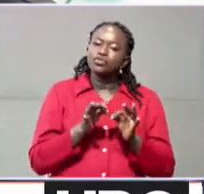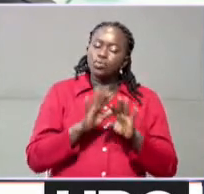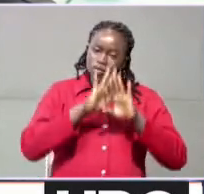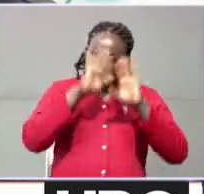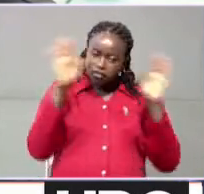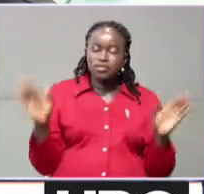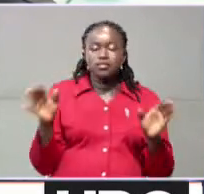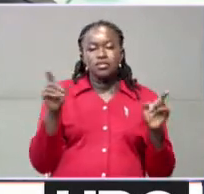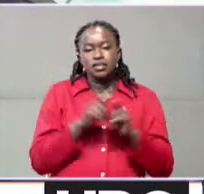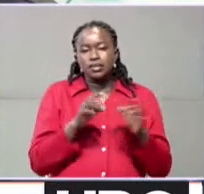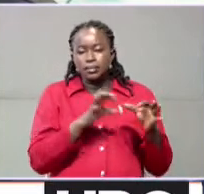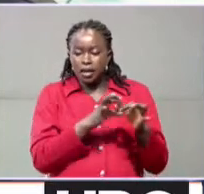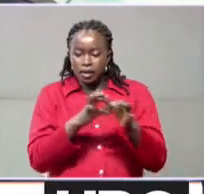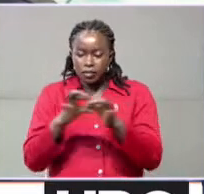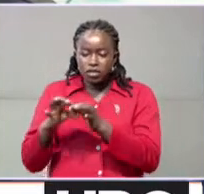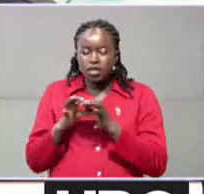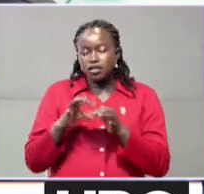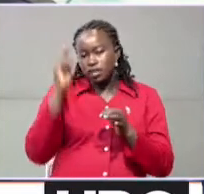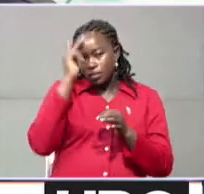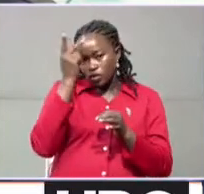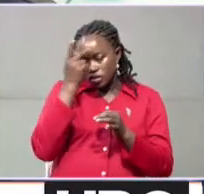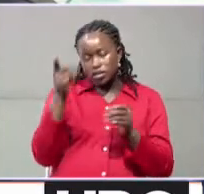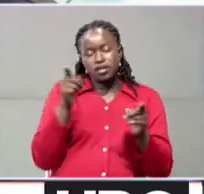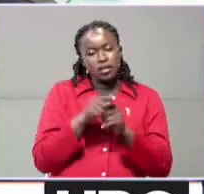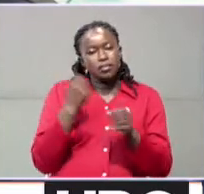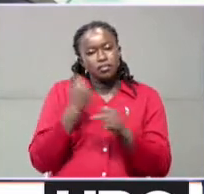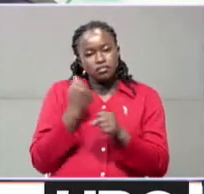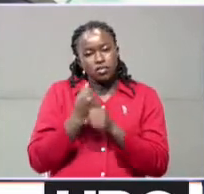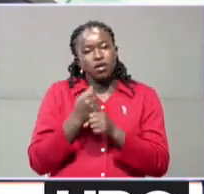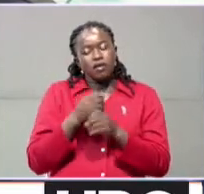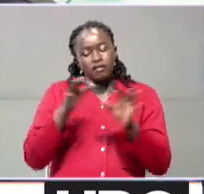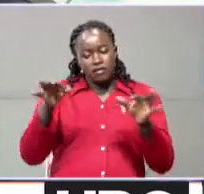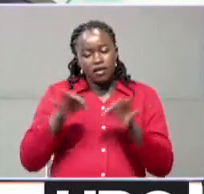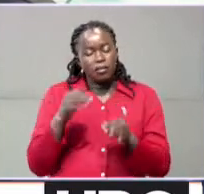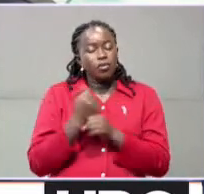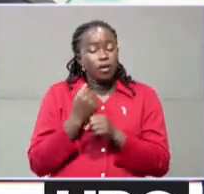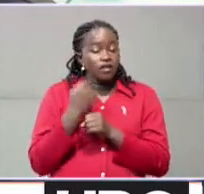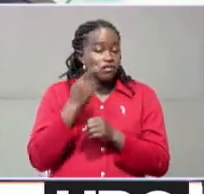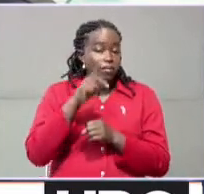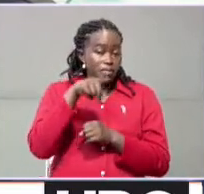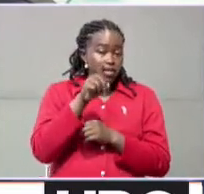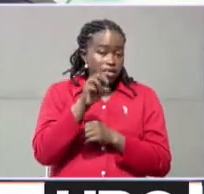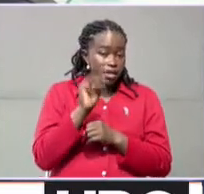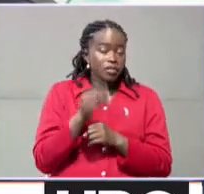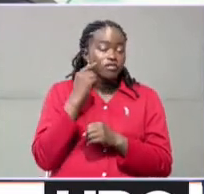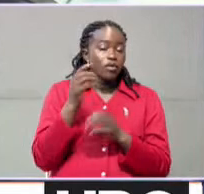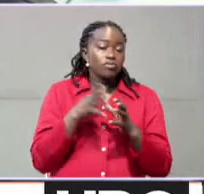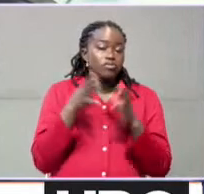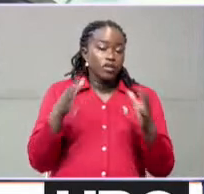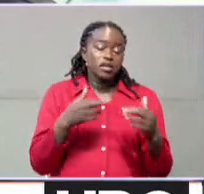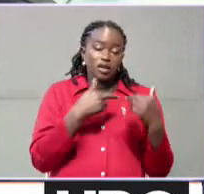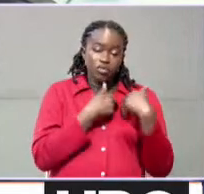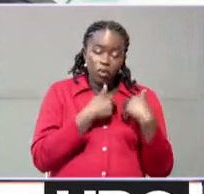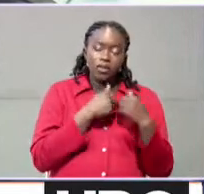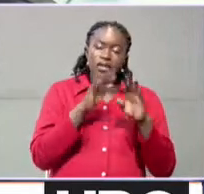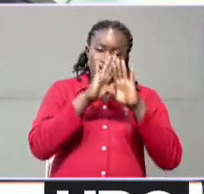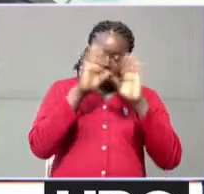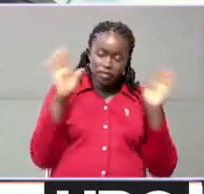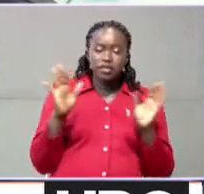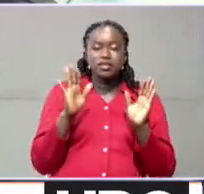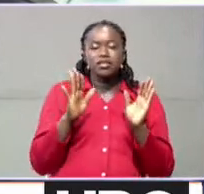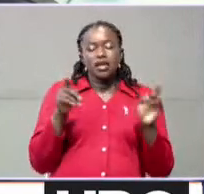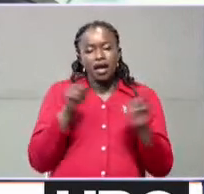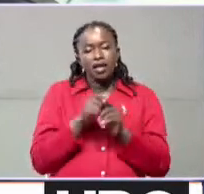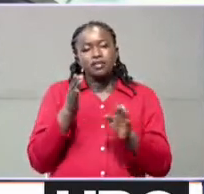and harmonize the policy and operational framework for the pdm for greater role clarity as a